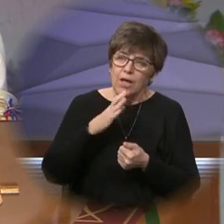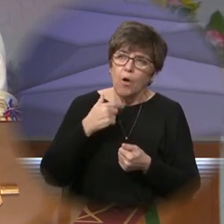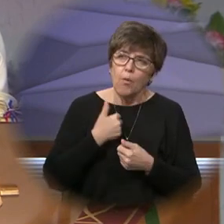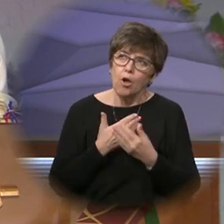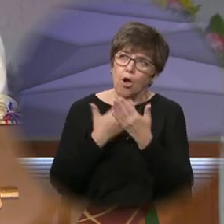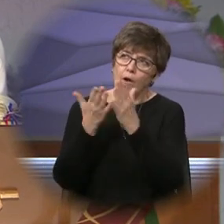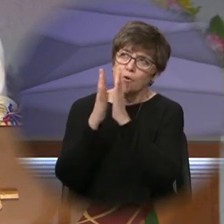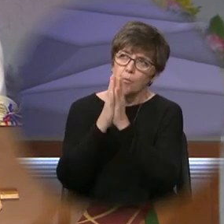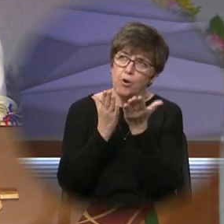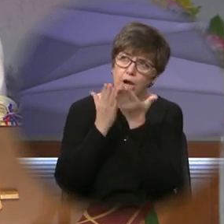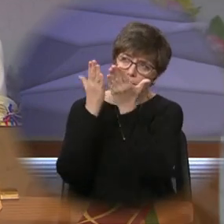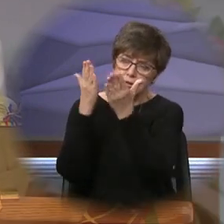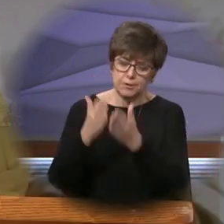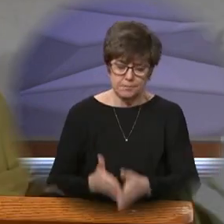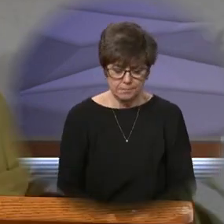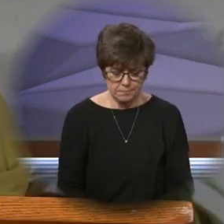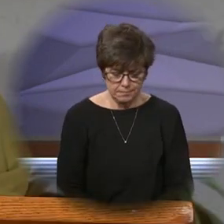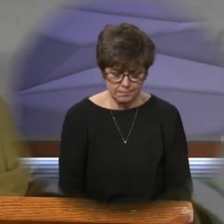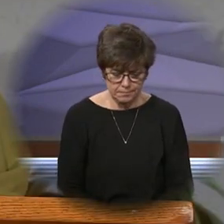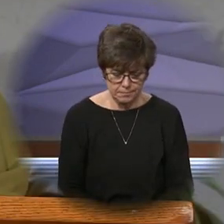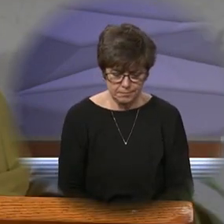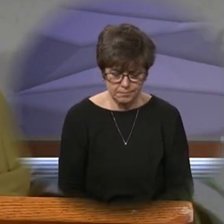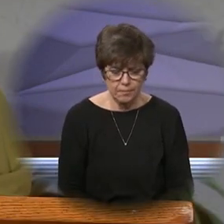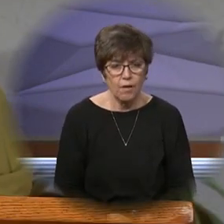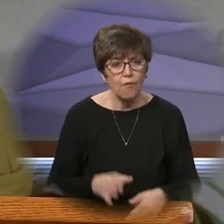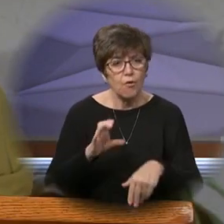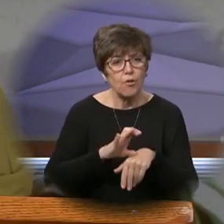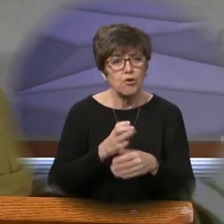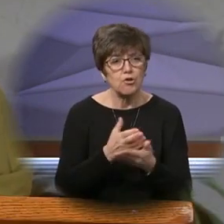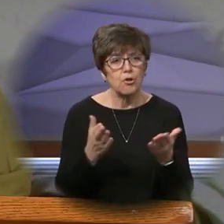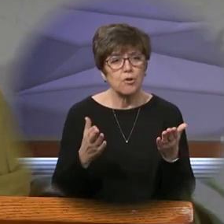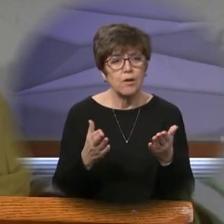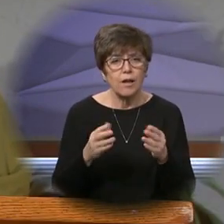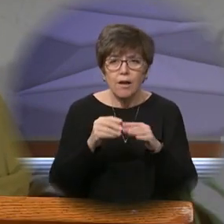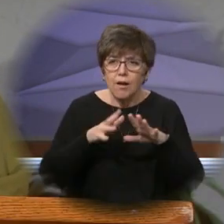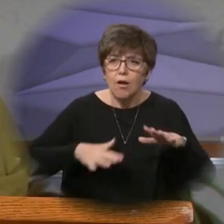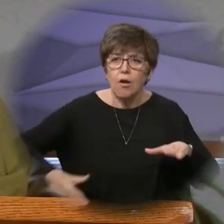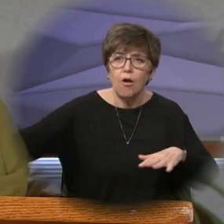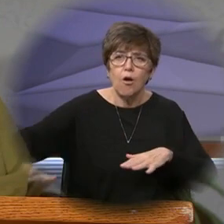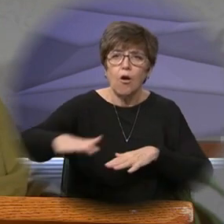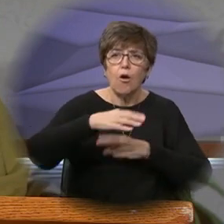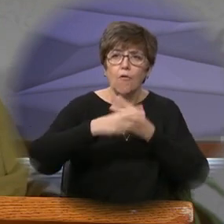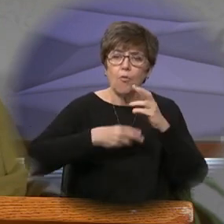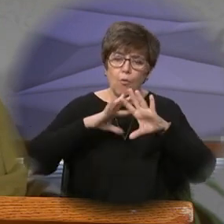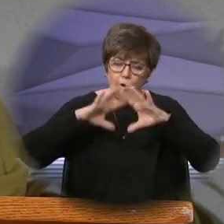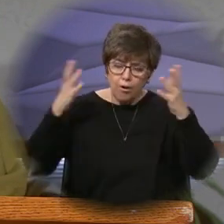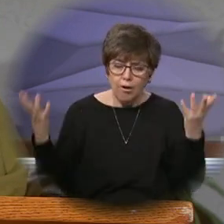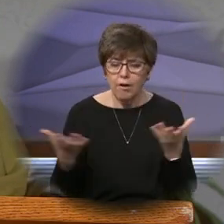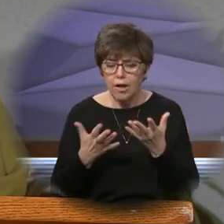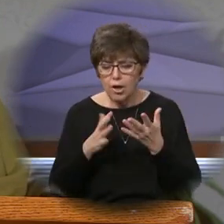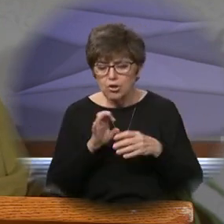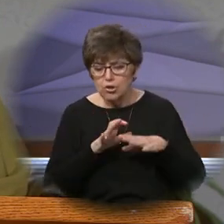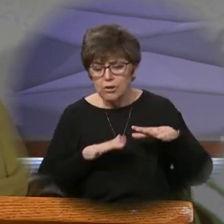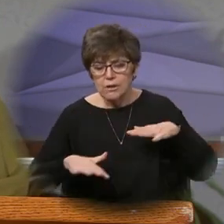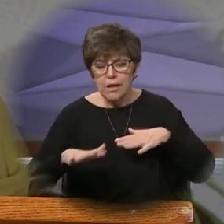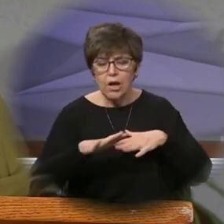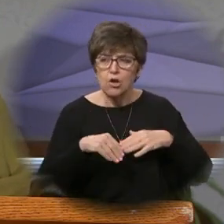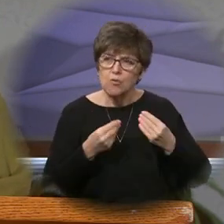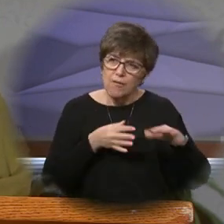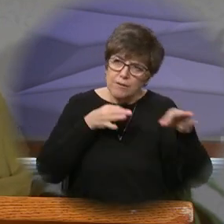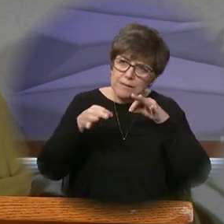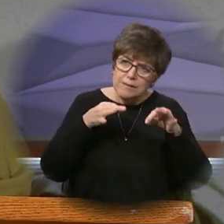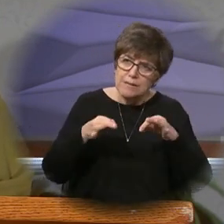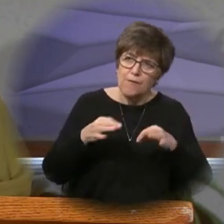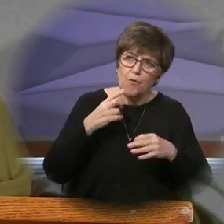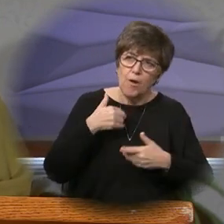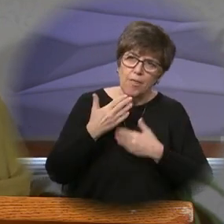of petition. For our church, scattered over the face of the earth, striving to give witness to the